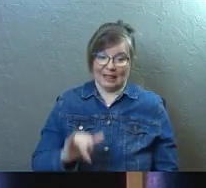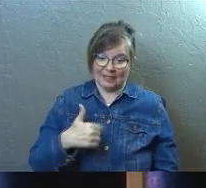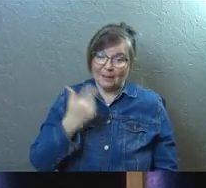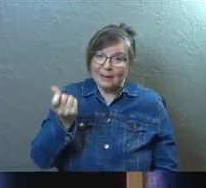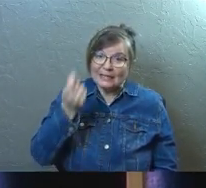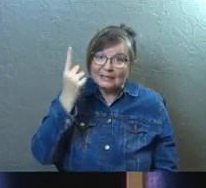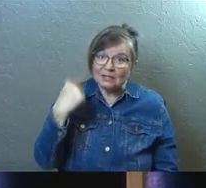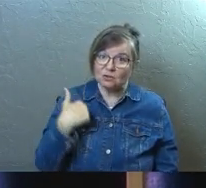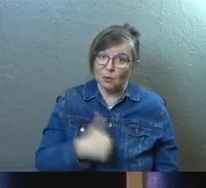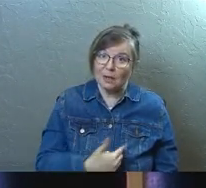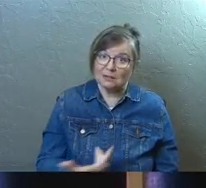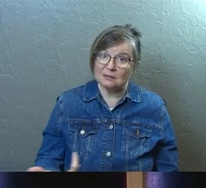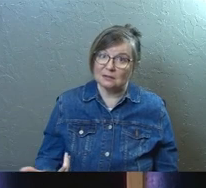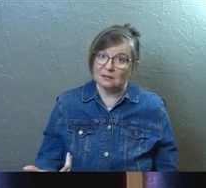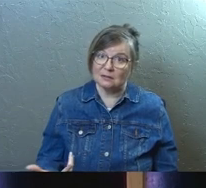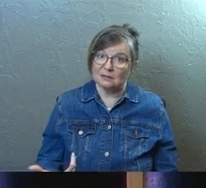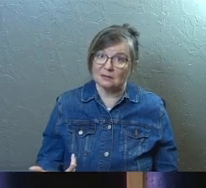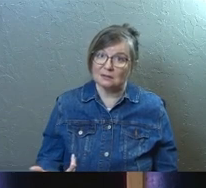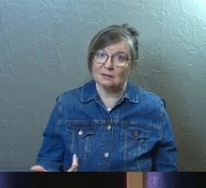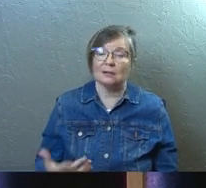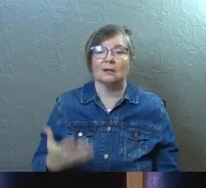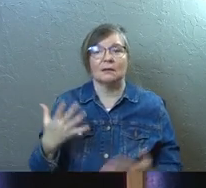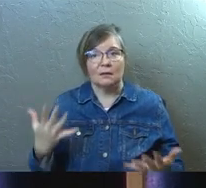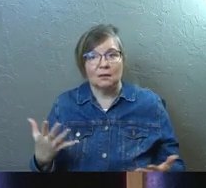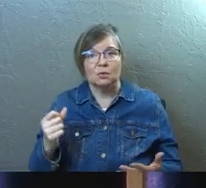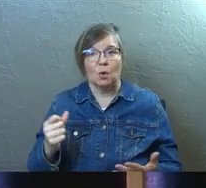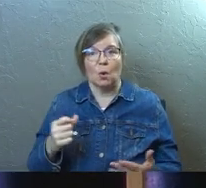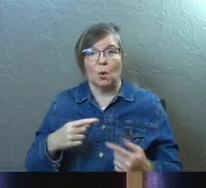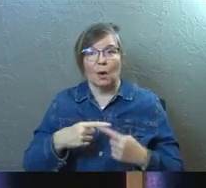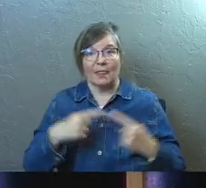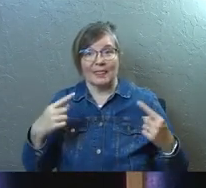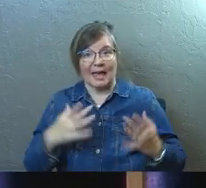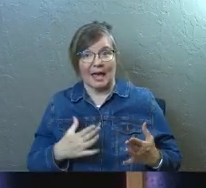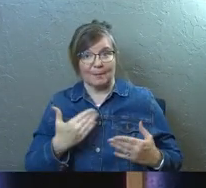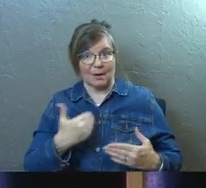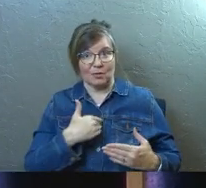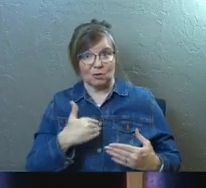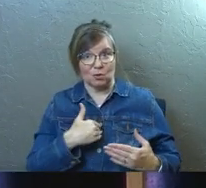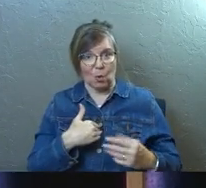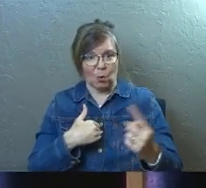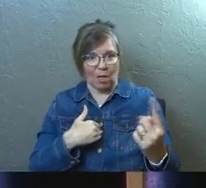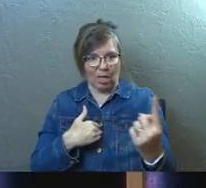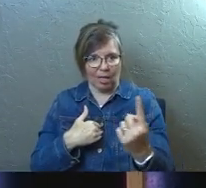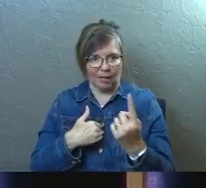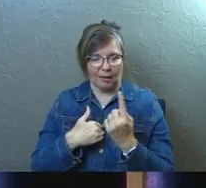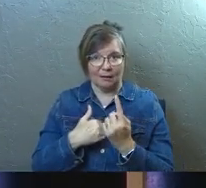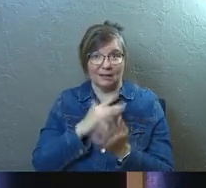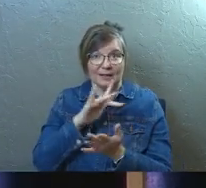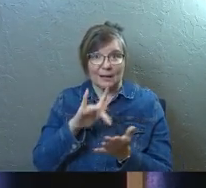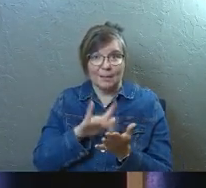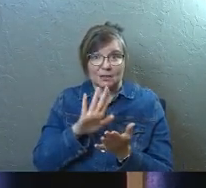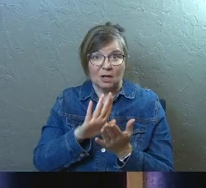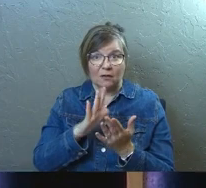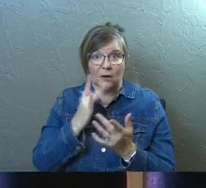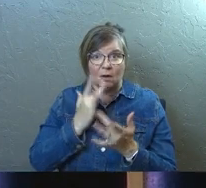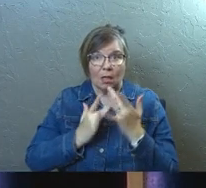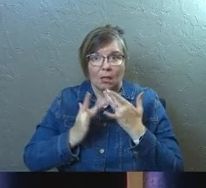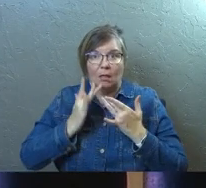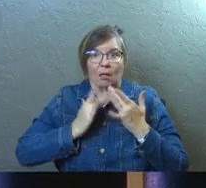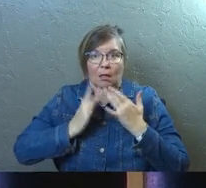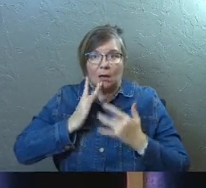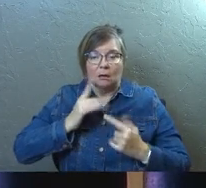Like, that makes sense to us. And so the enemy of our souls comes to you in the midst of your shadow